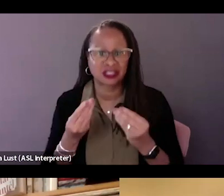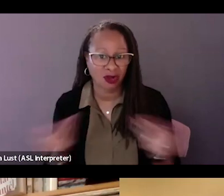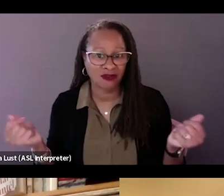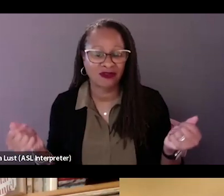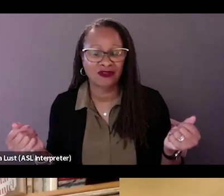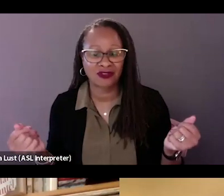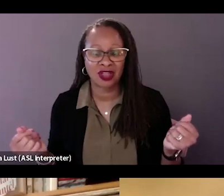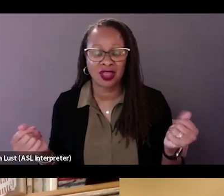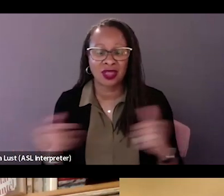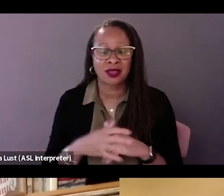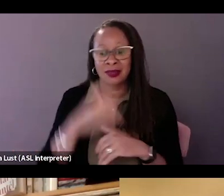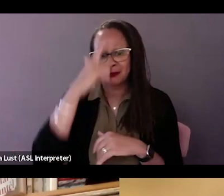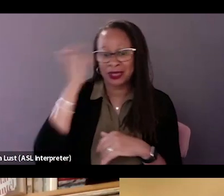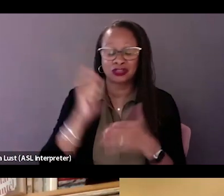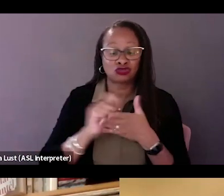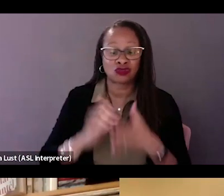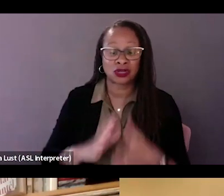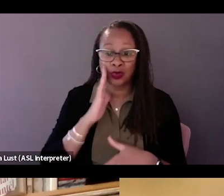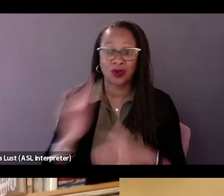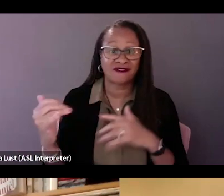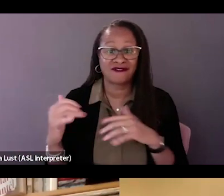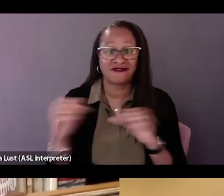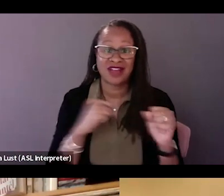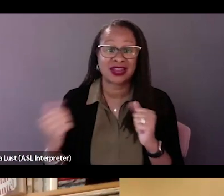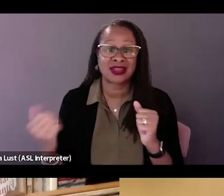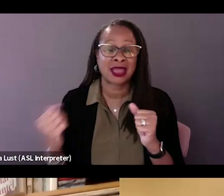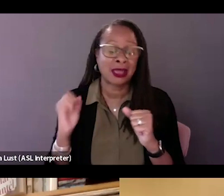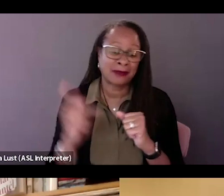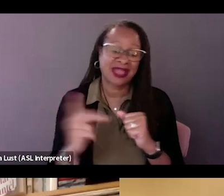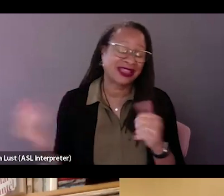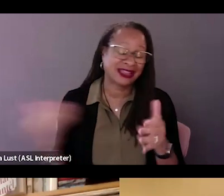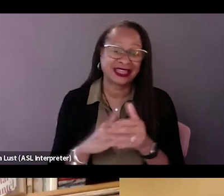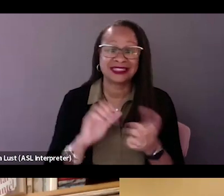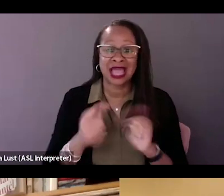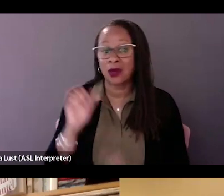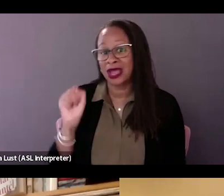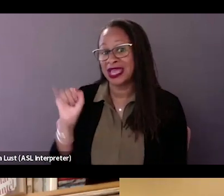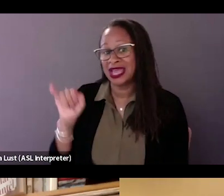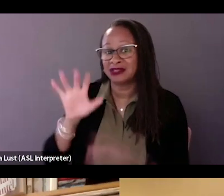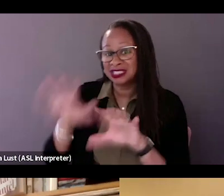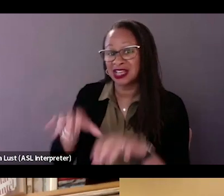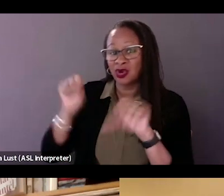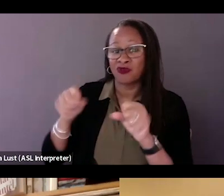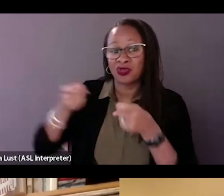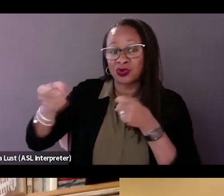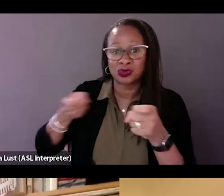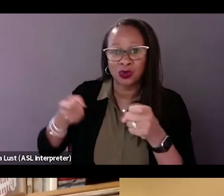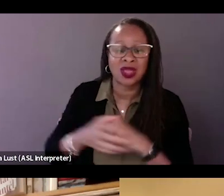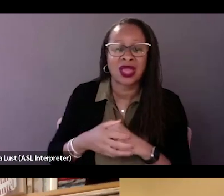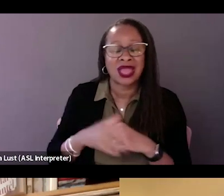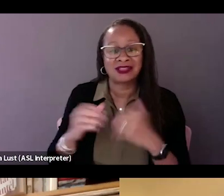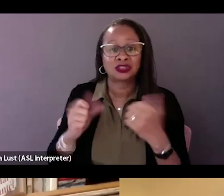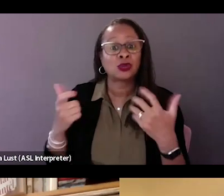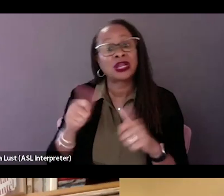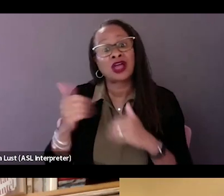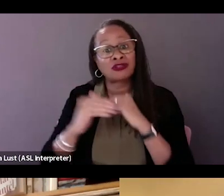One, because the writers were fighting back against how AI is taking away agency, and so many other sort of layers there.